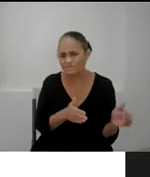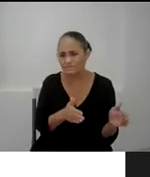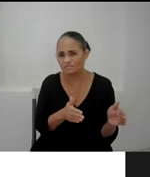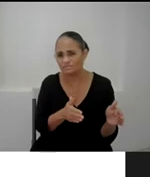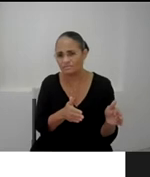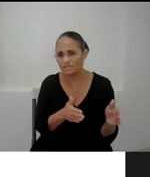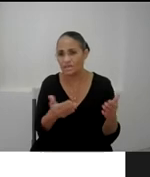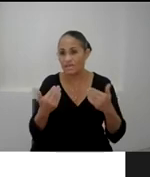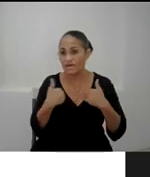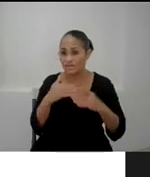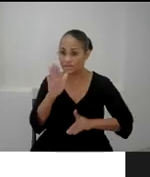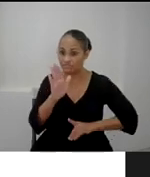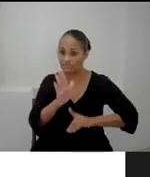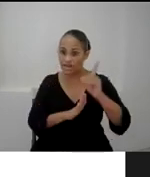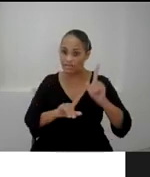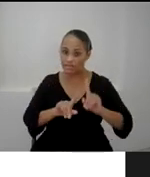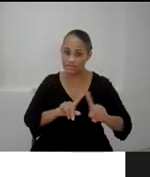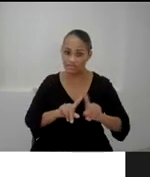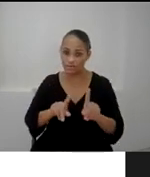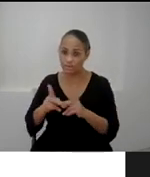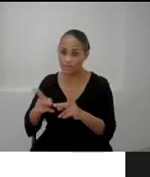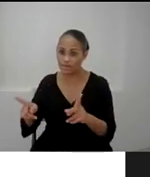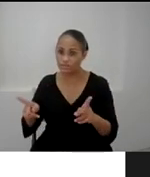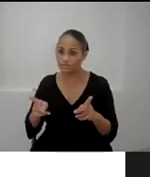that have been developed in different places.